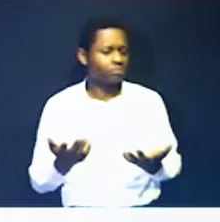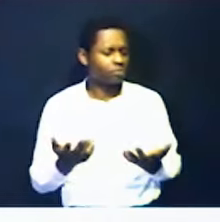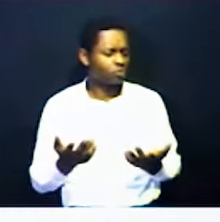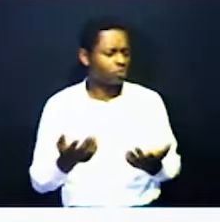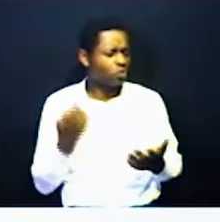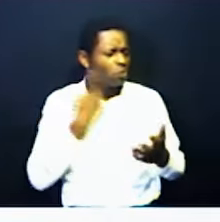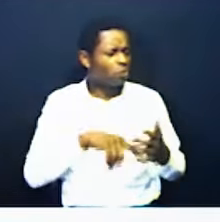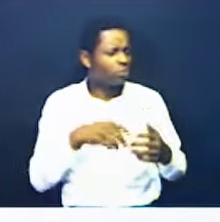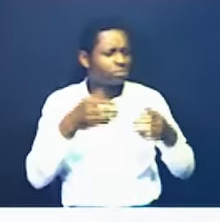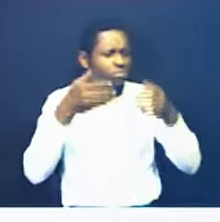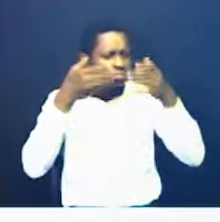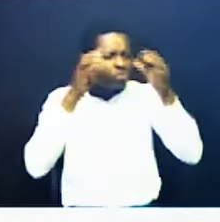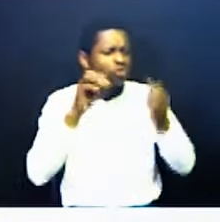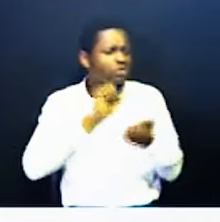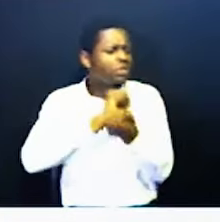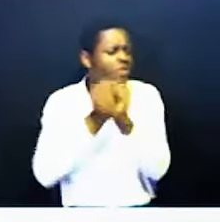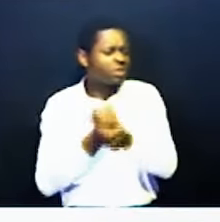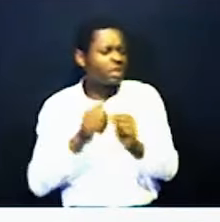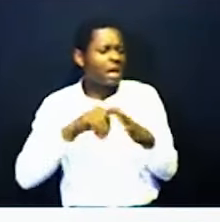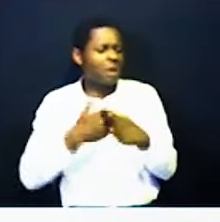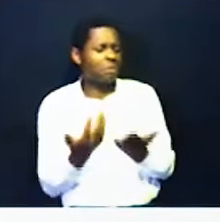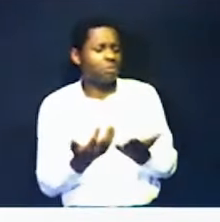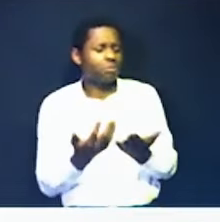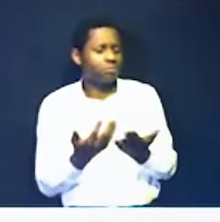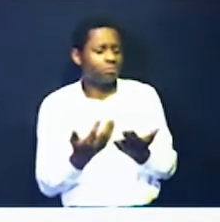the change?